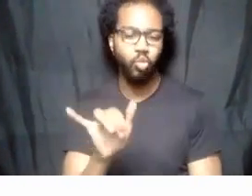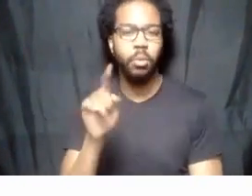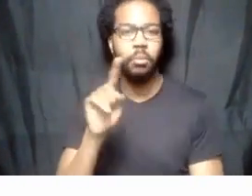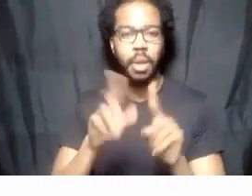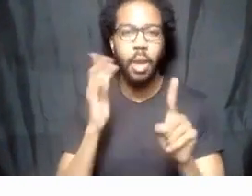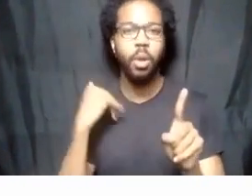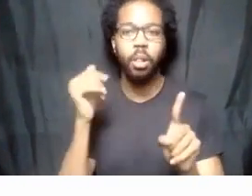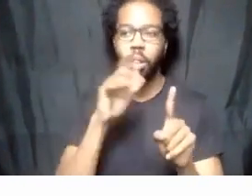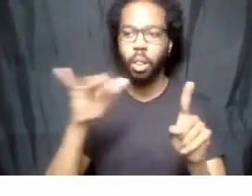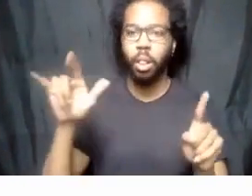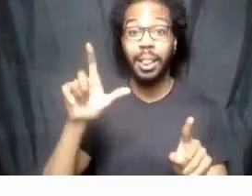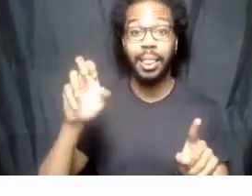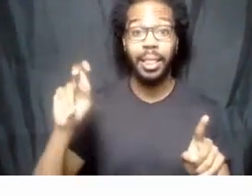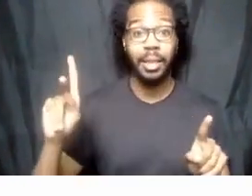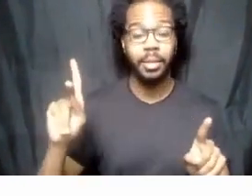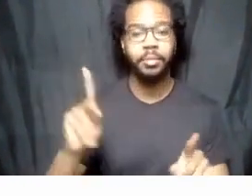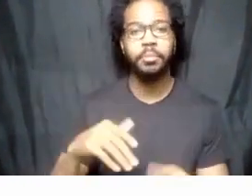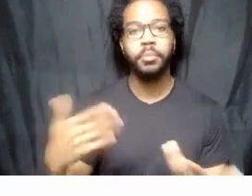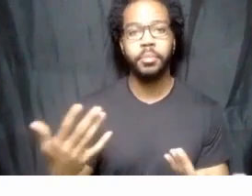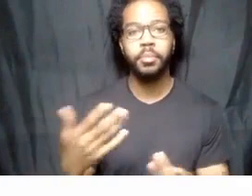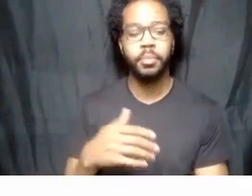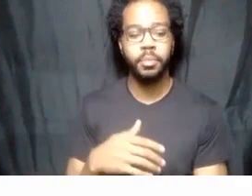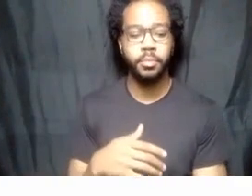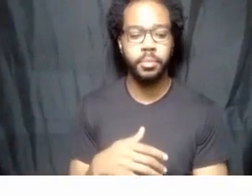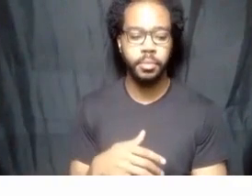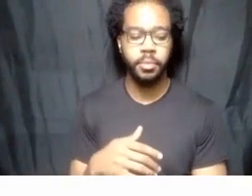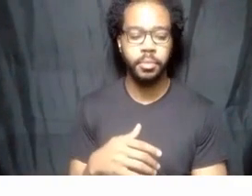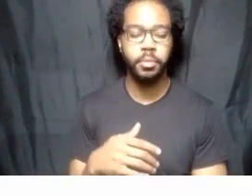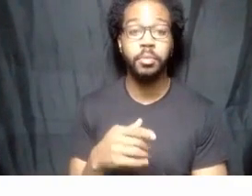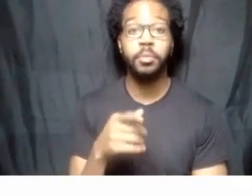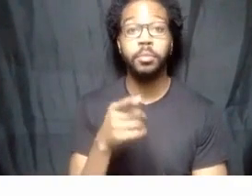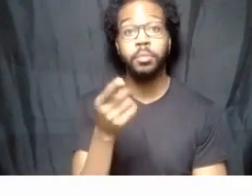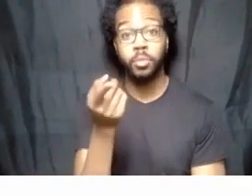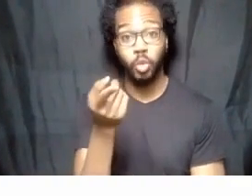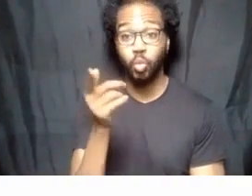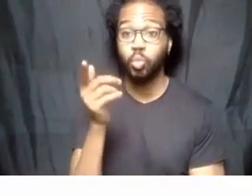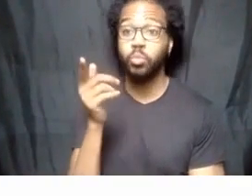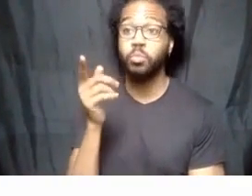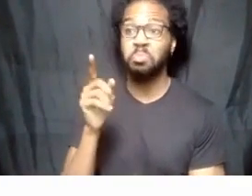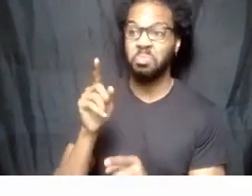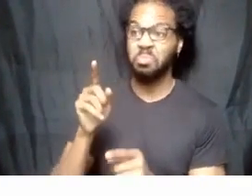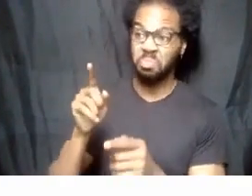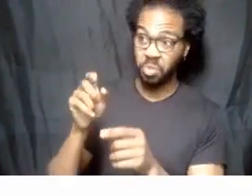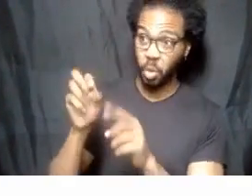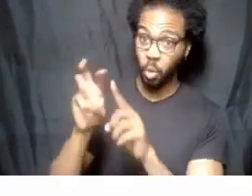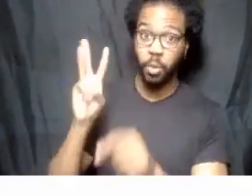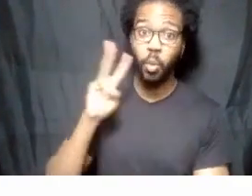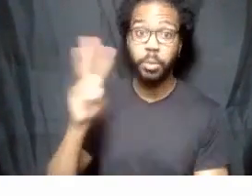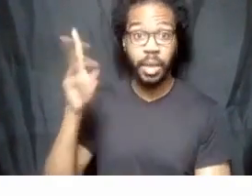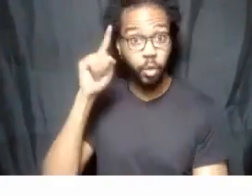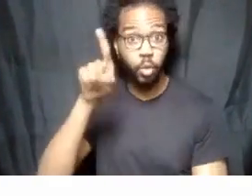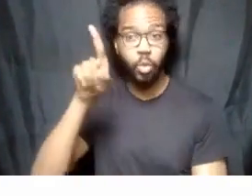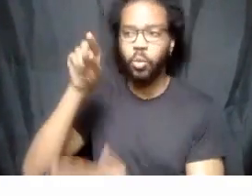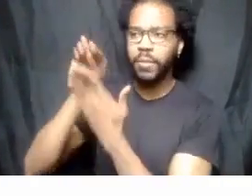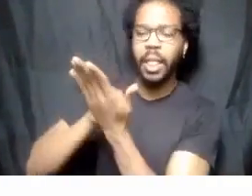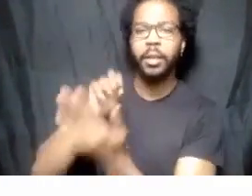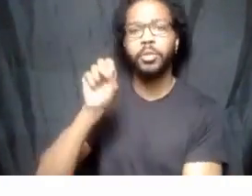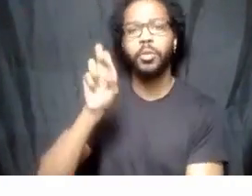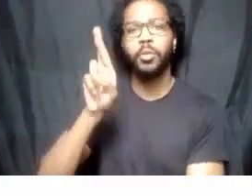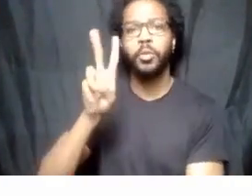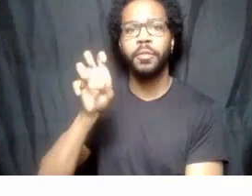it out, which is the website where you can go to complete a survey to give input to the mayor,